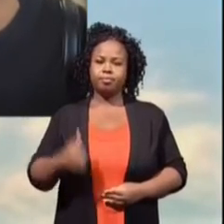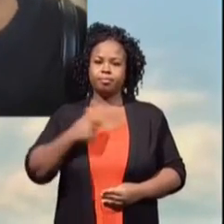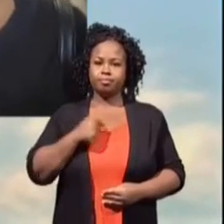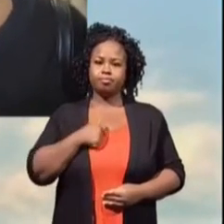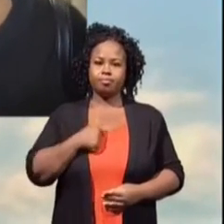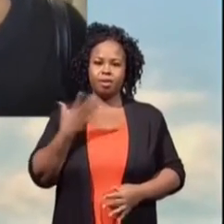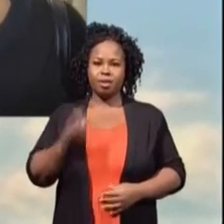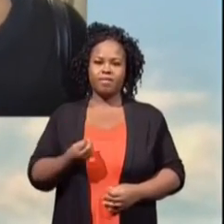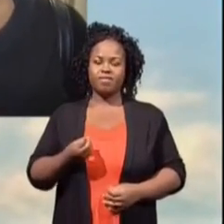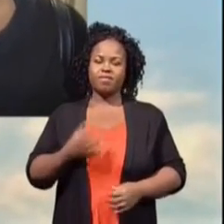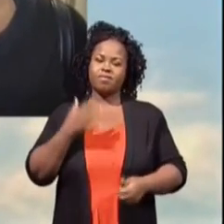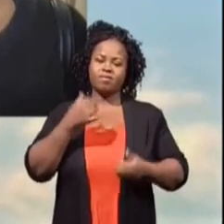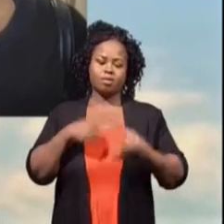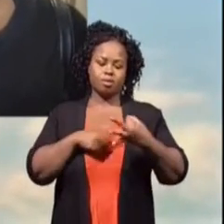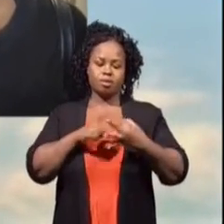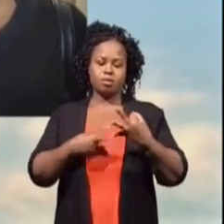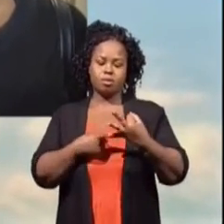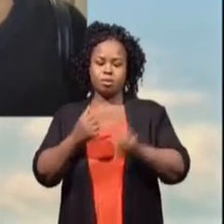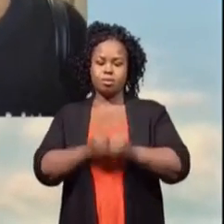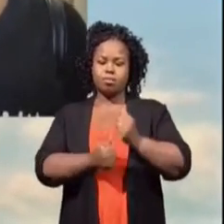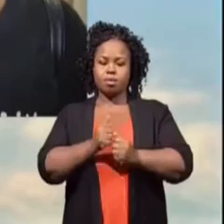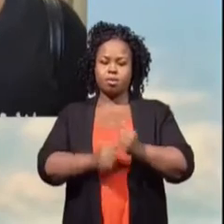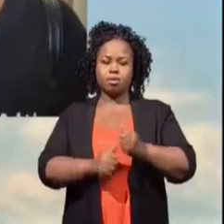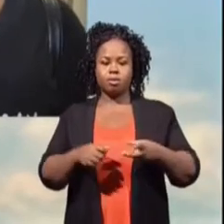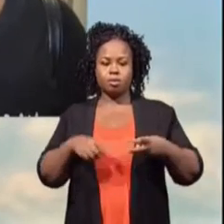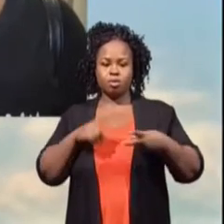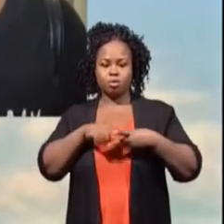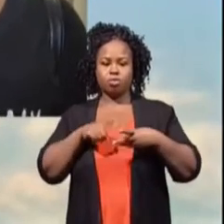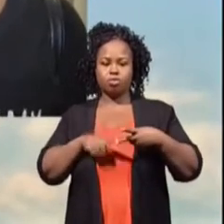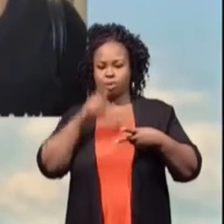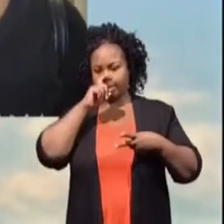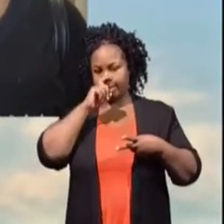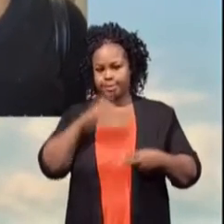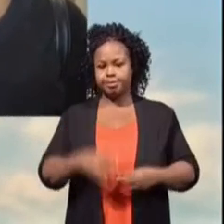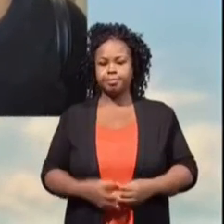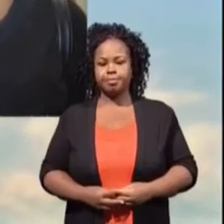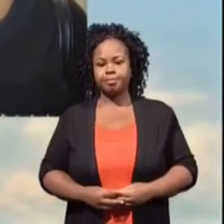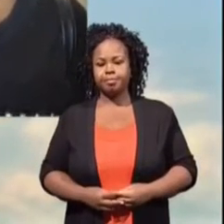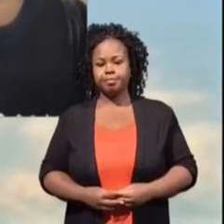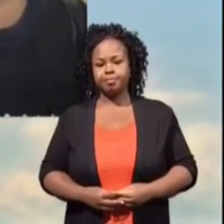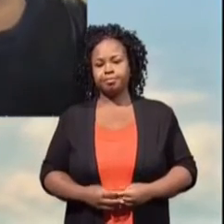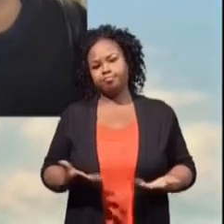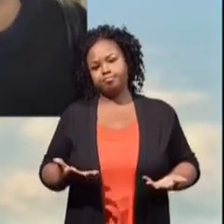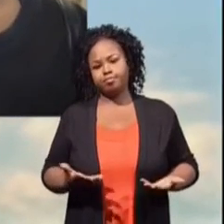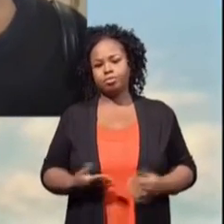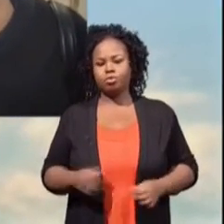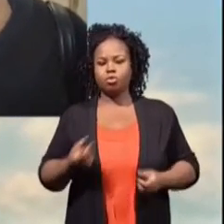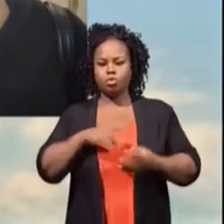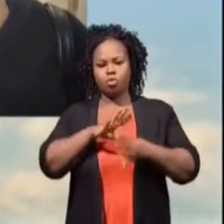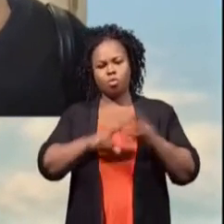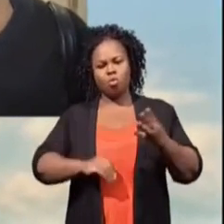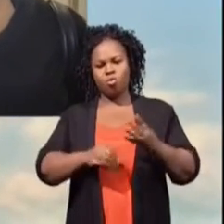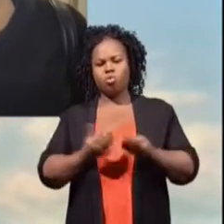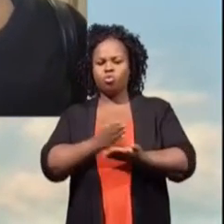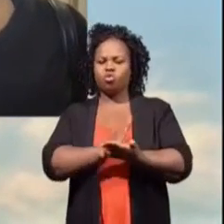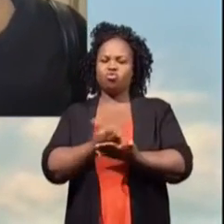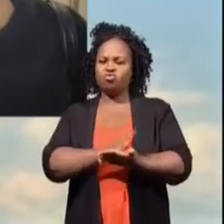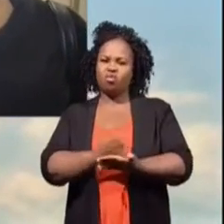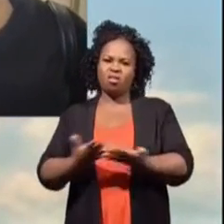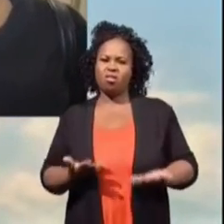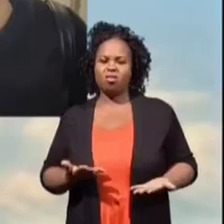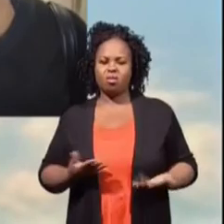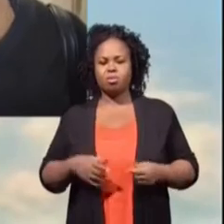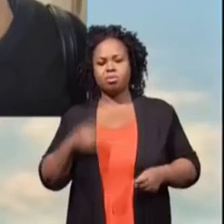As I inalibo abuti by 3, libo by 2. Yeah. So re share di